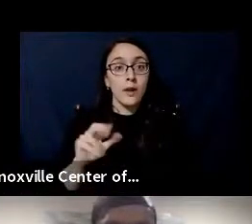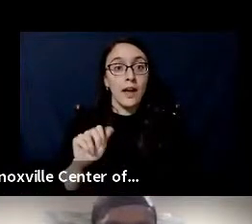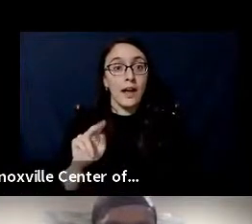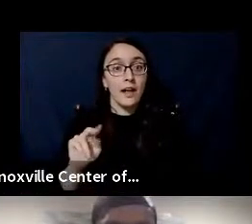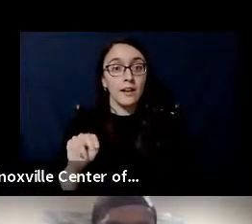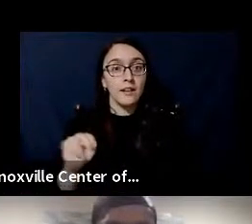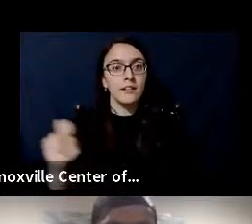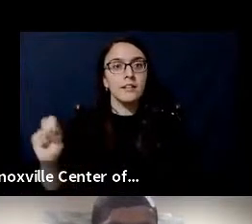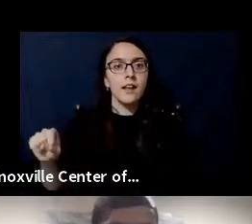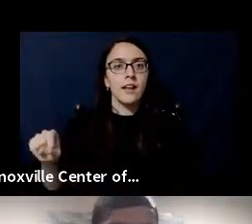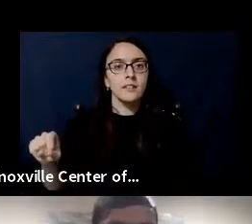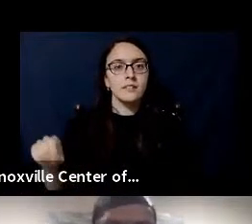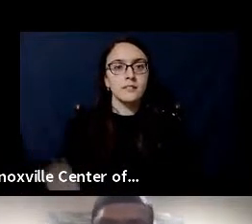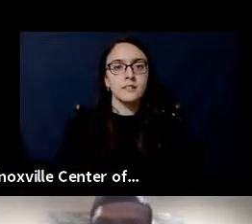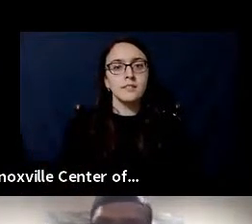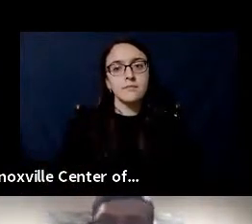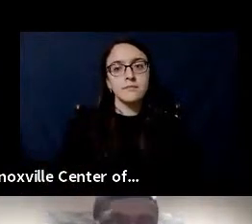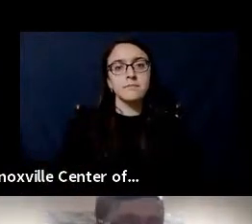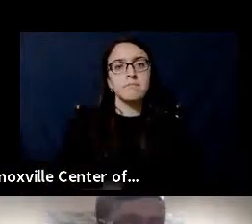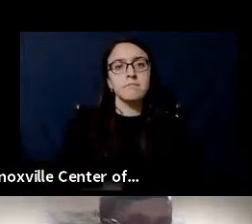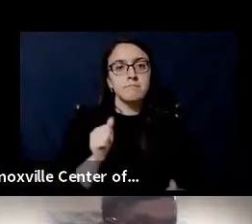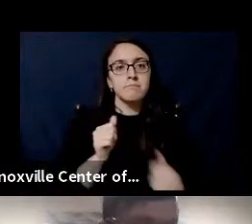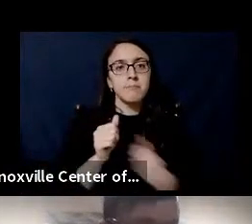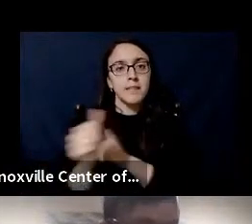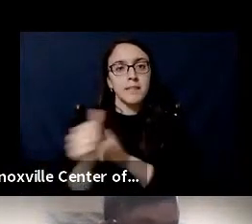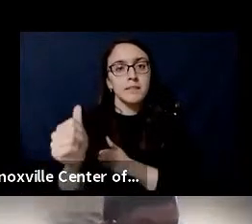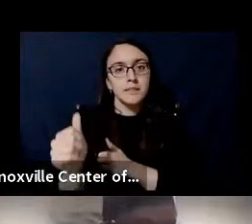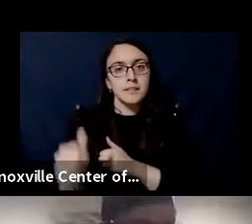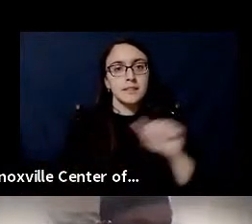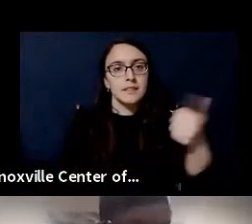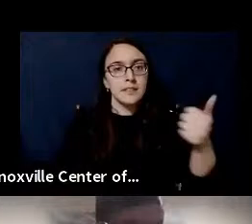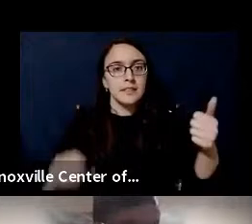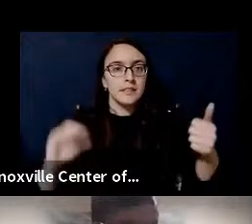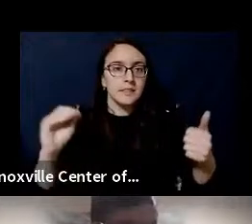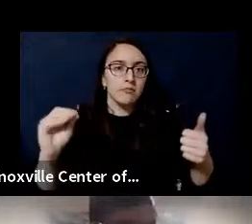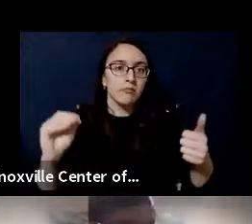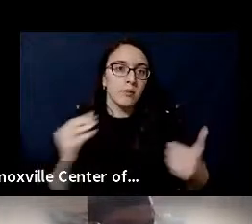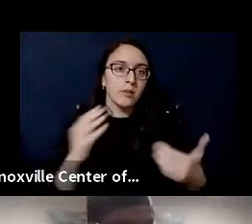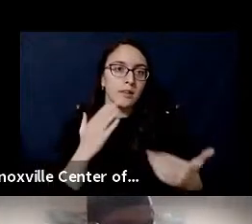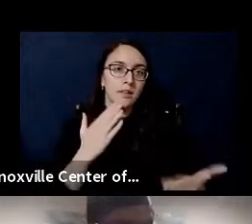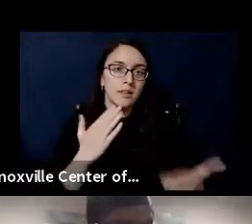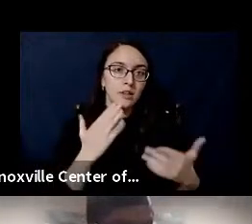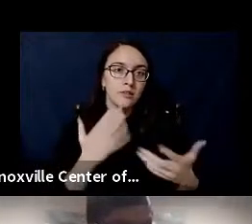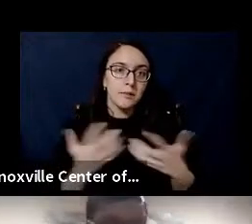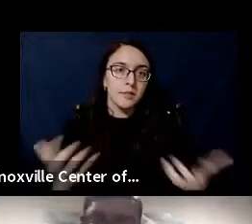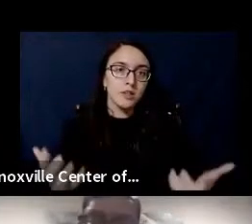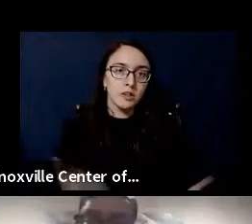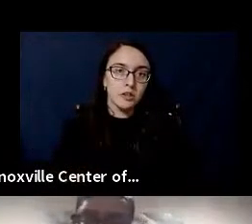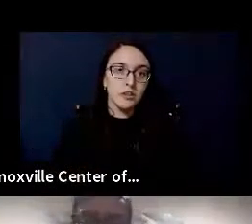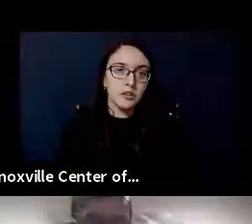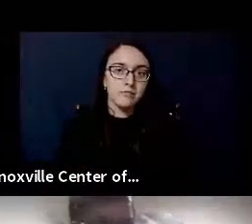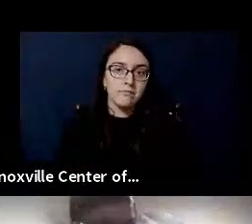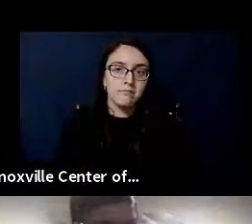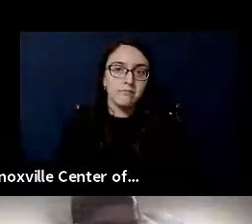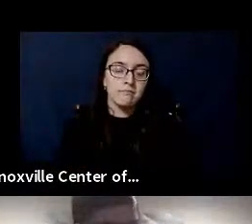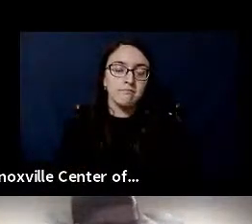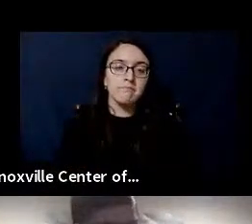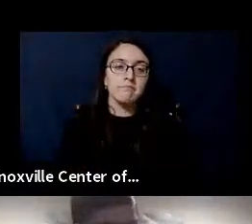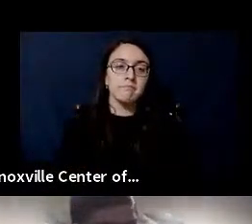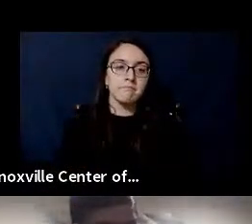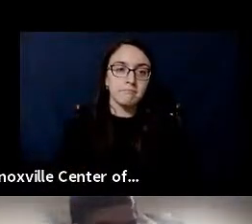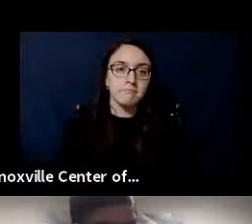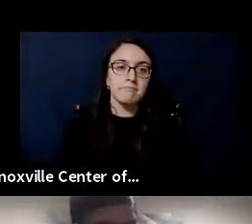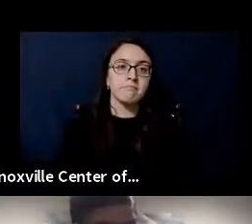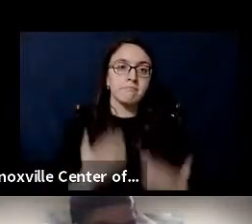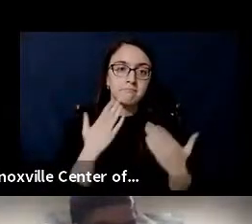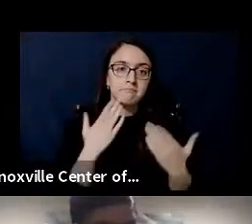Yes. That passes 10-0 unanimously. Thank you very much. Thank you. Thanks,